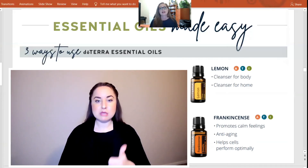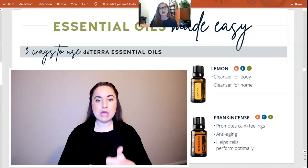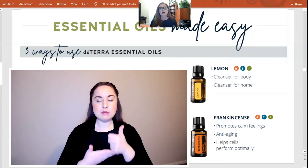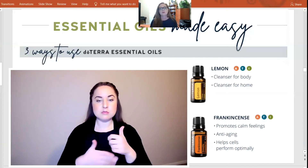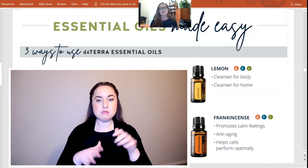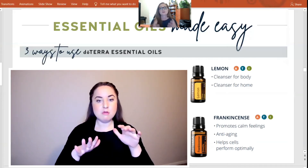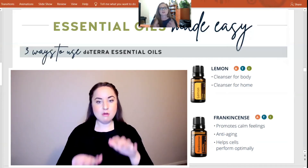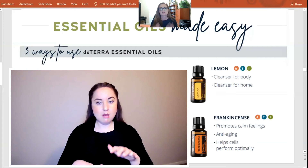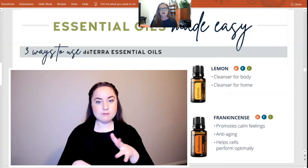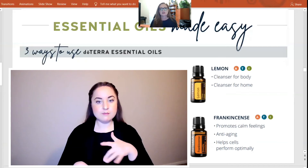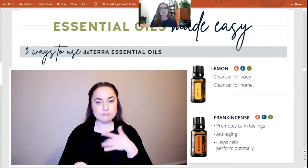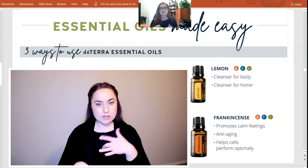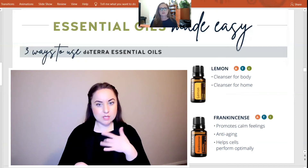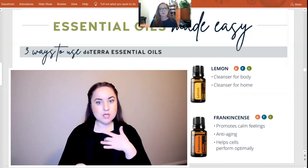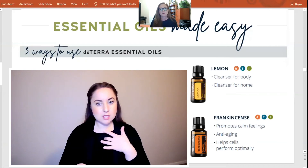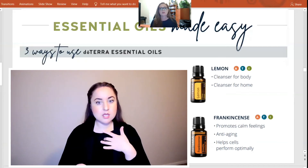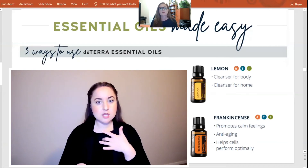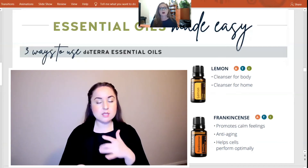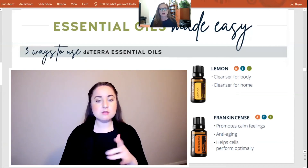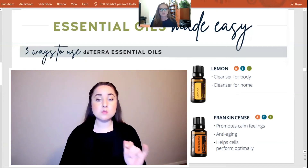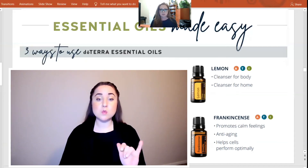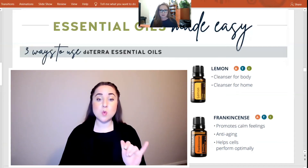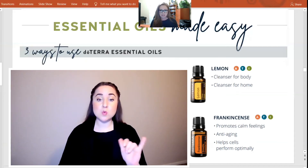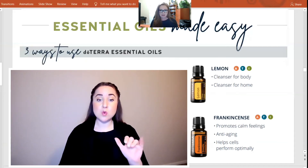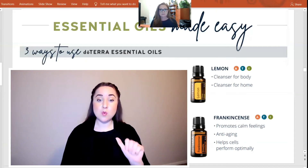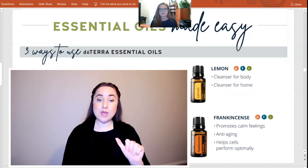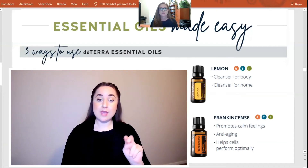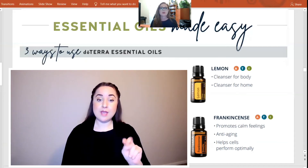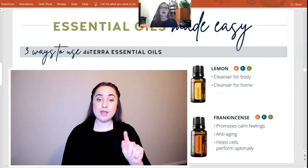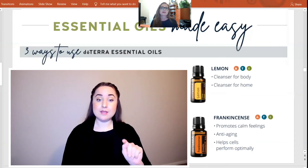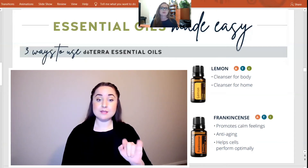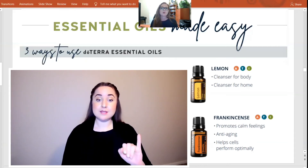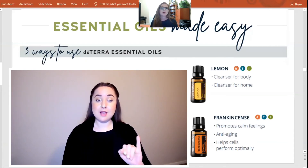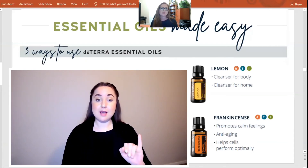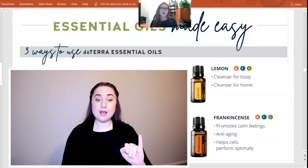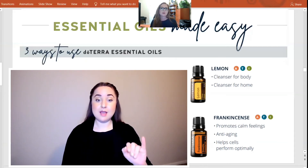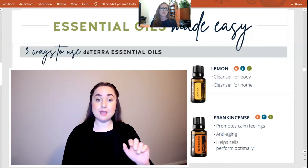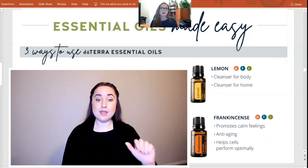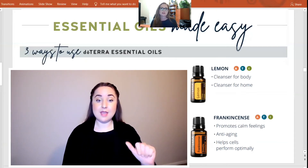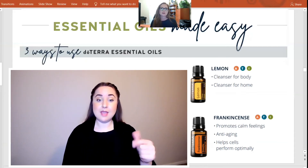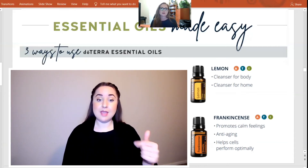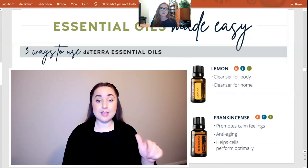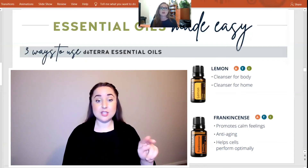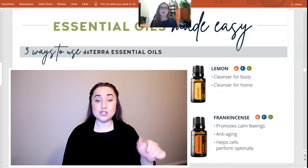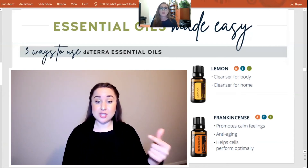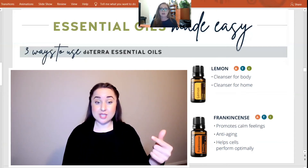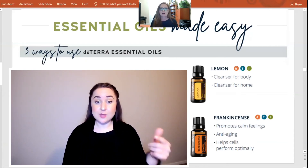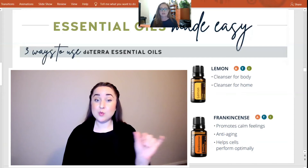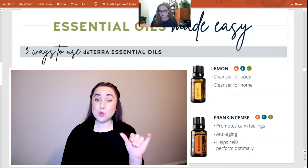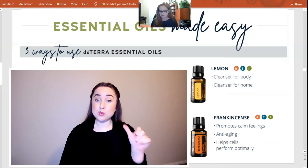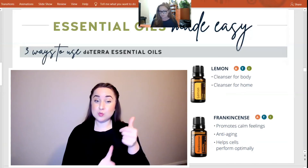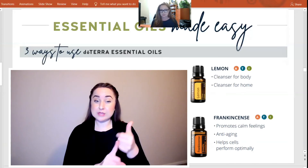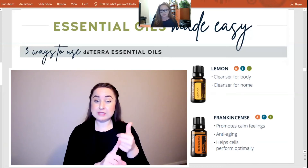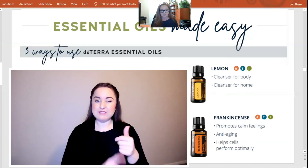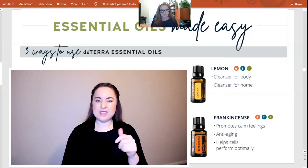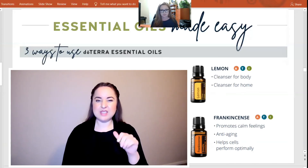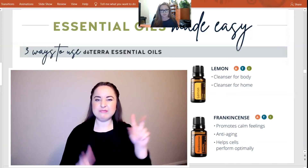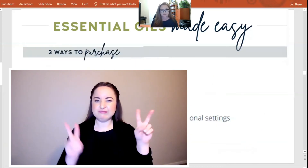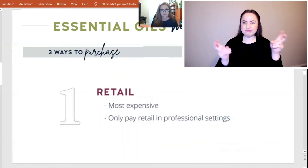It helps cells perform optimally. So that is an oil that we want to be aware of.